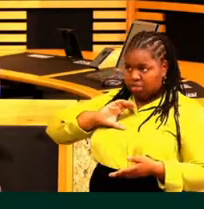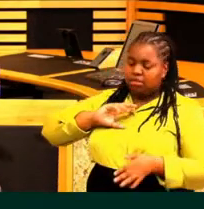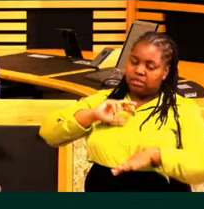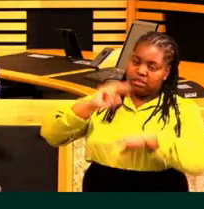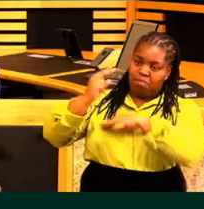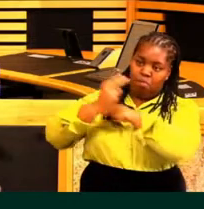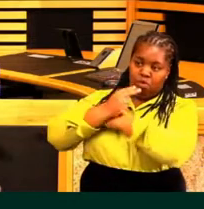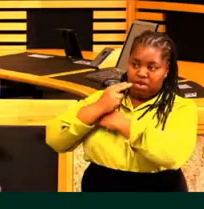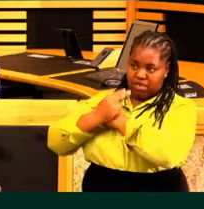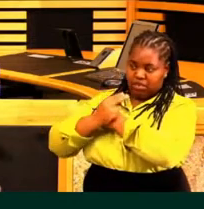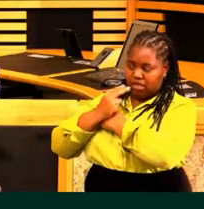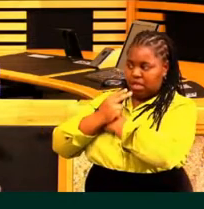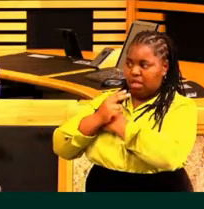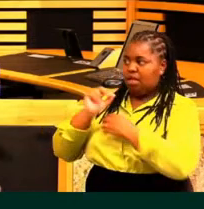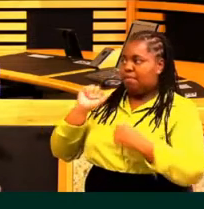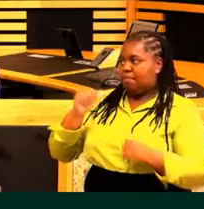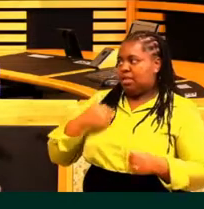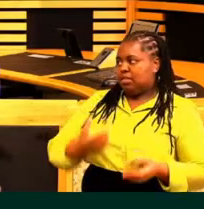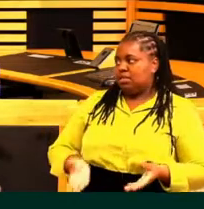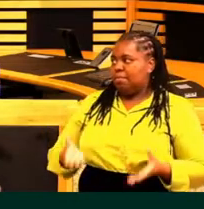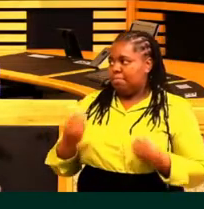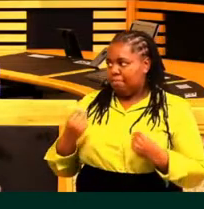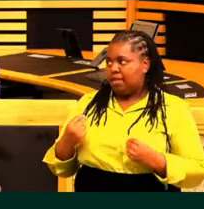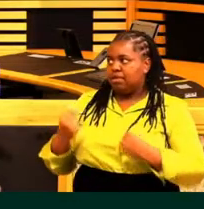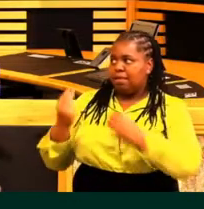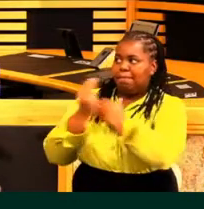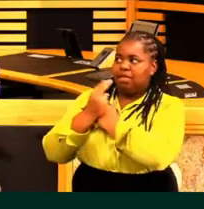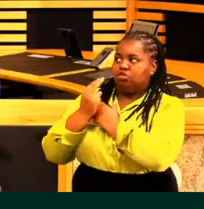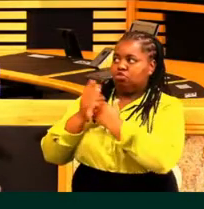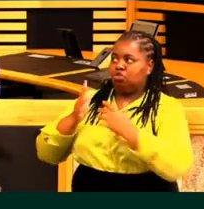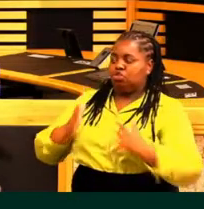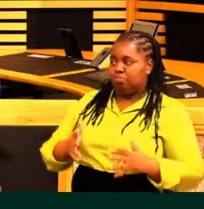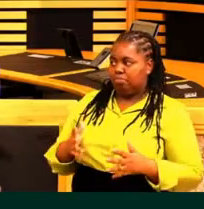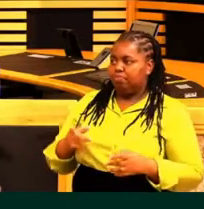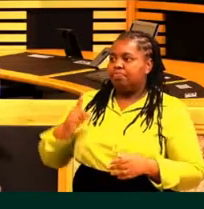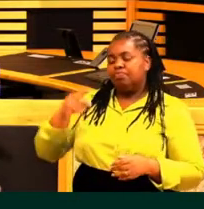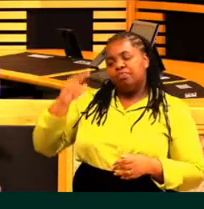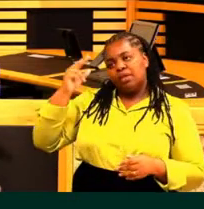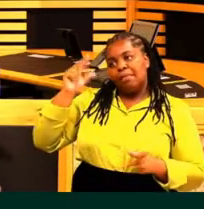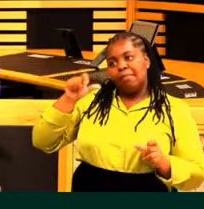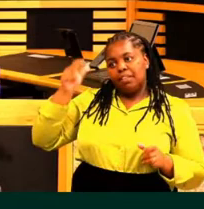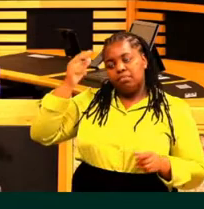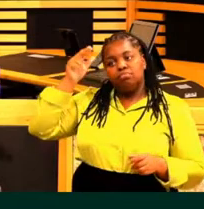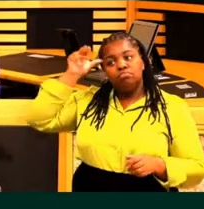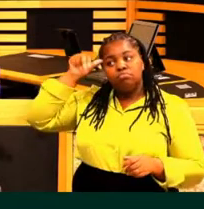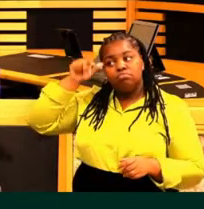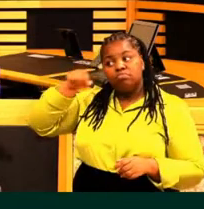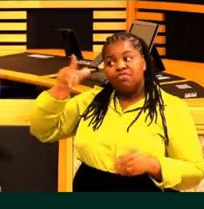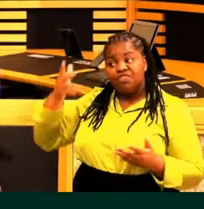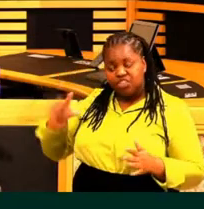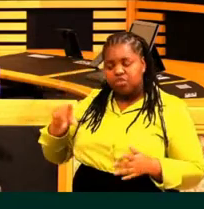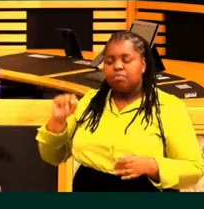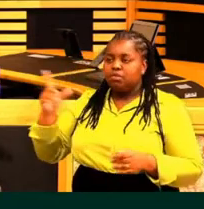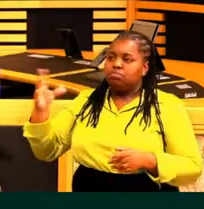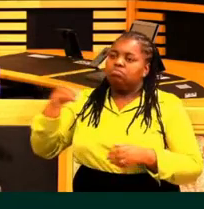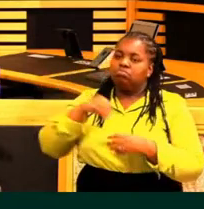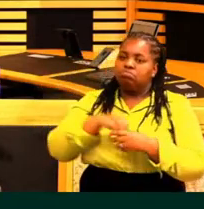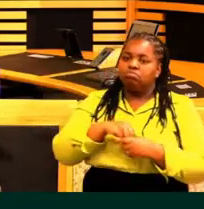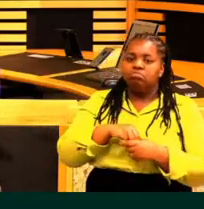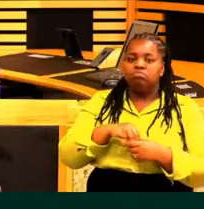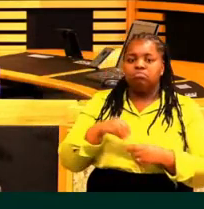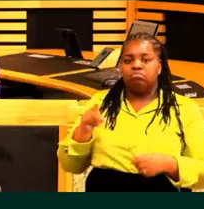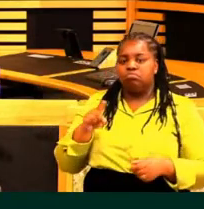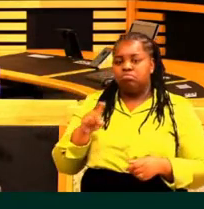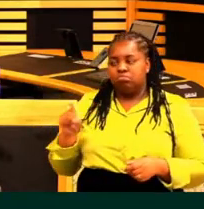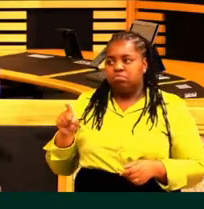and we must get a mentorship graduate zetu should be on board as graduates there